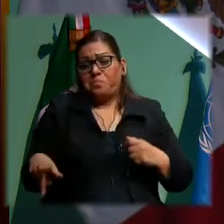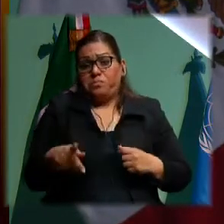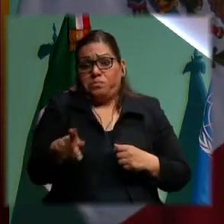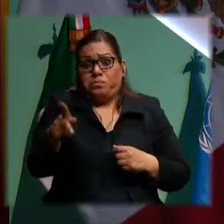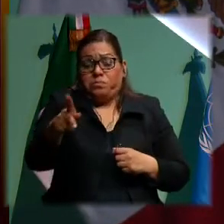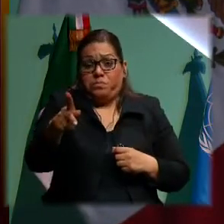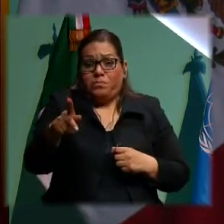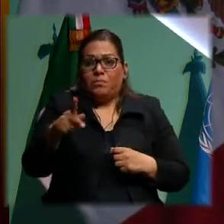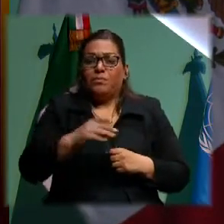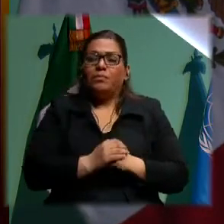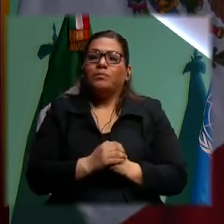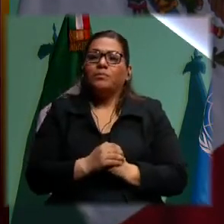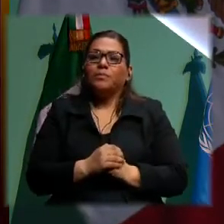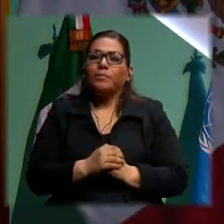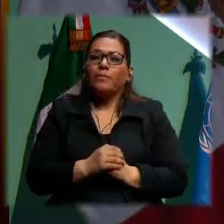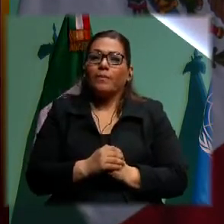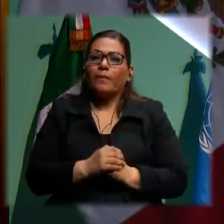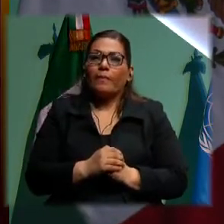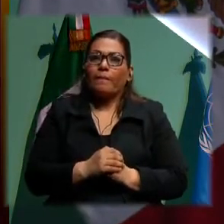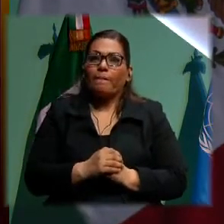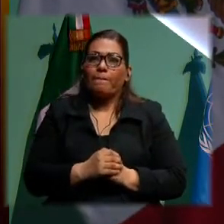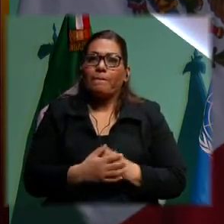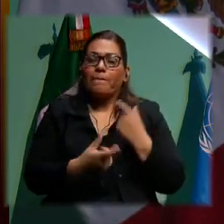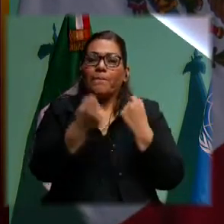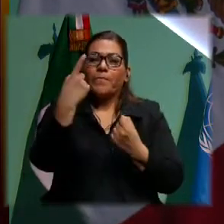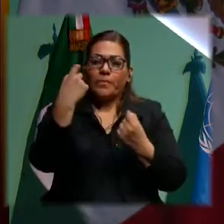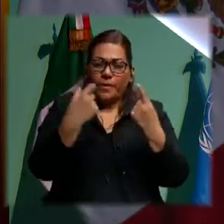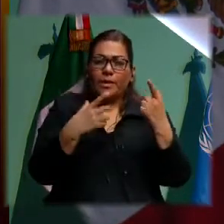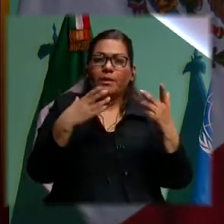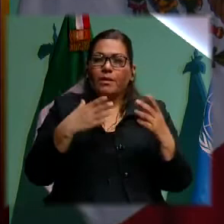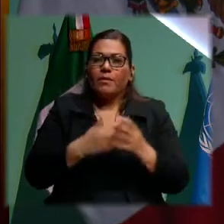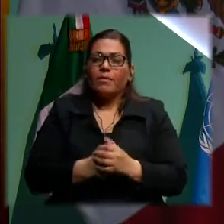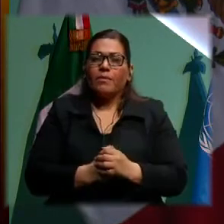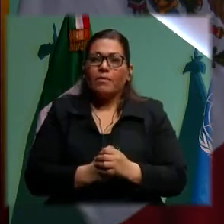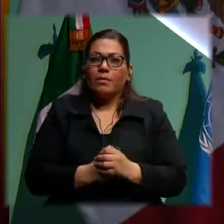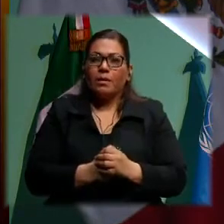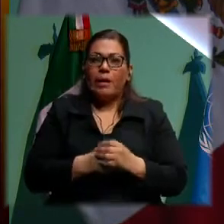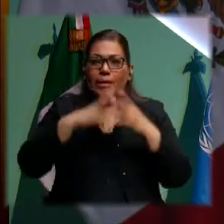underserved and in some cases